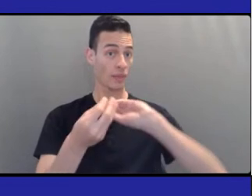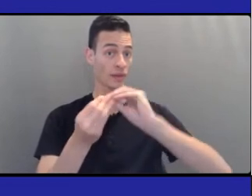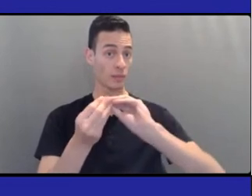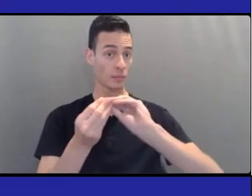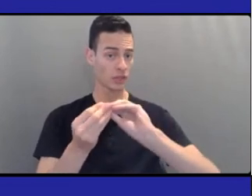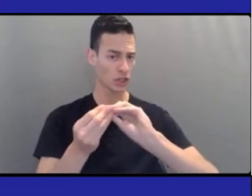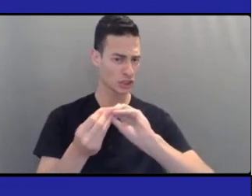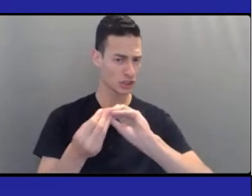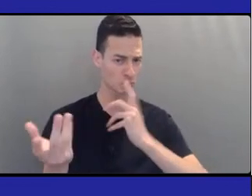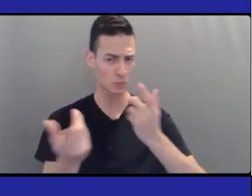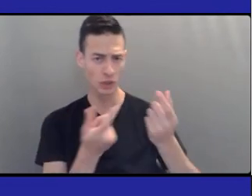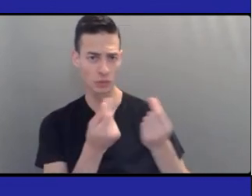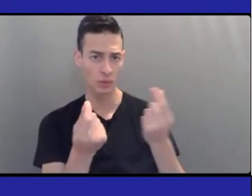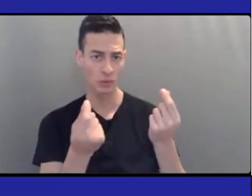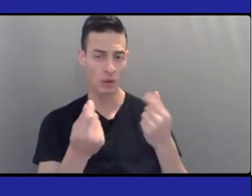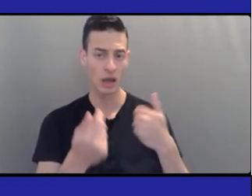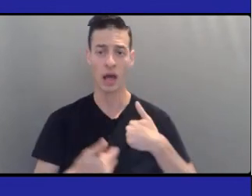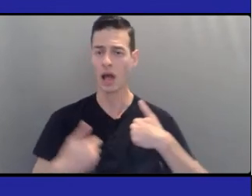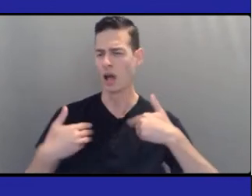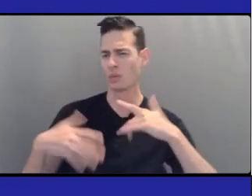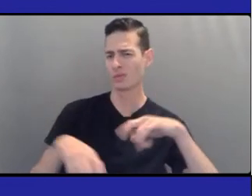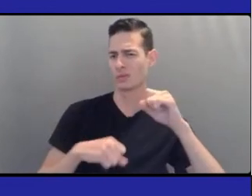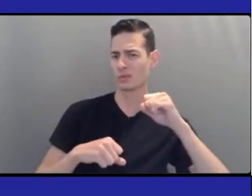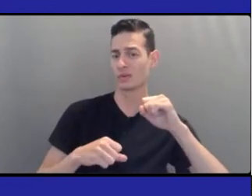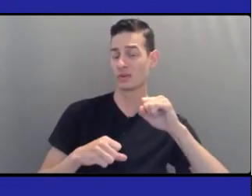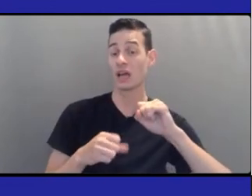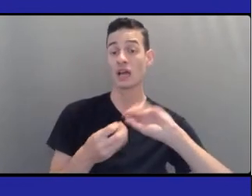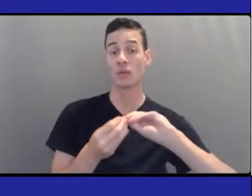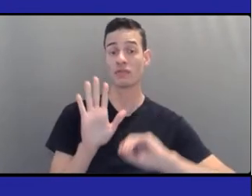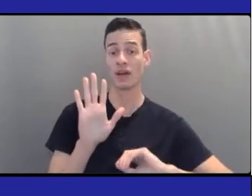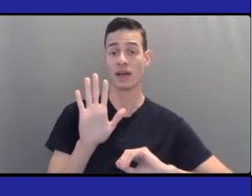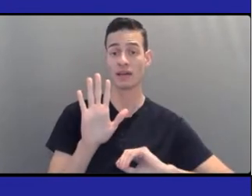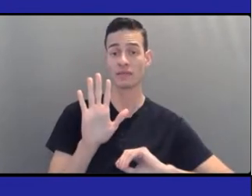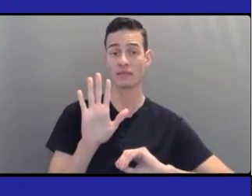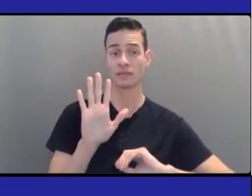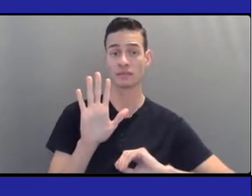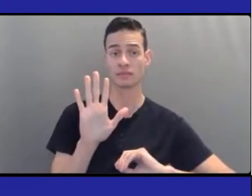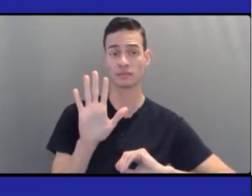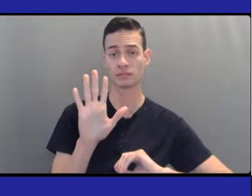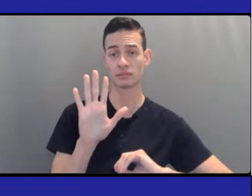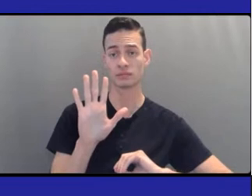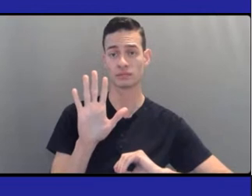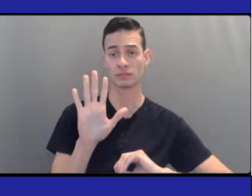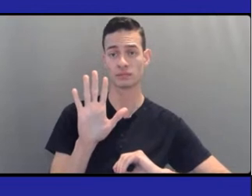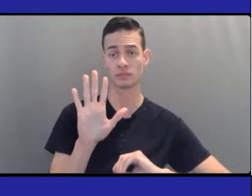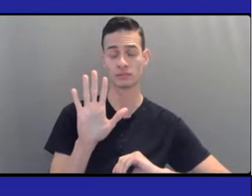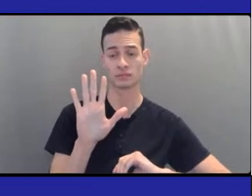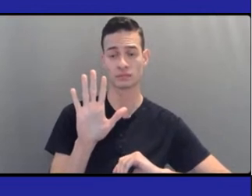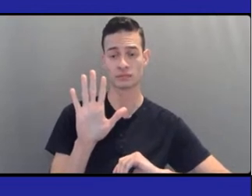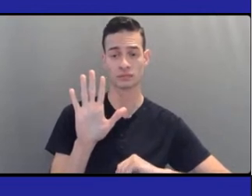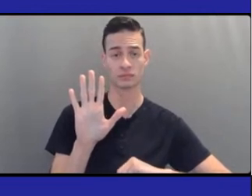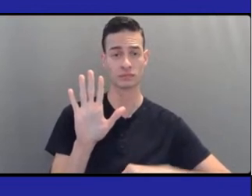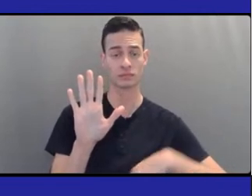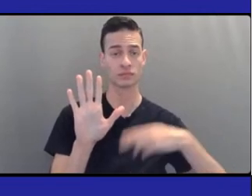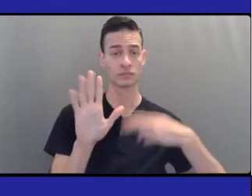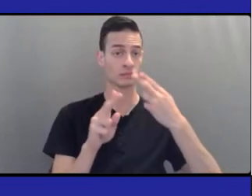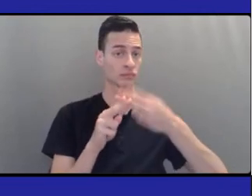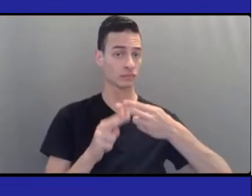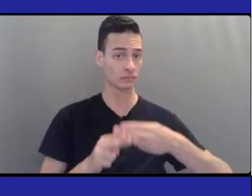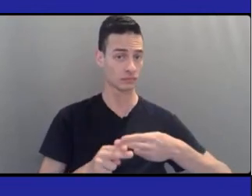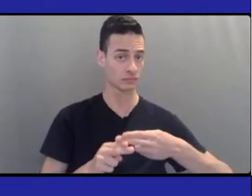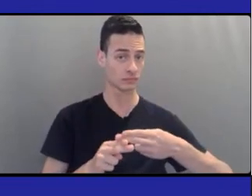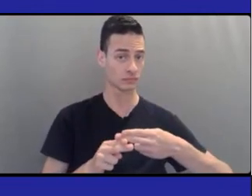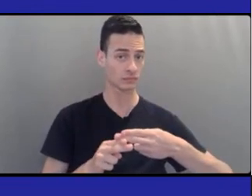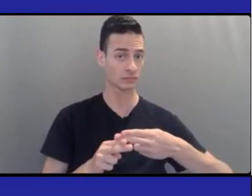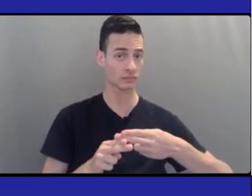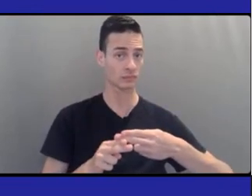So for resolution number five, the is amending the name. The name change. The name. Dr.